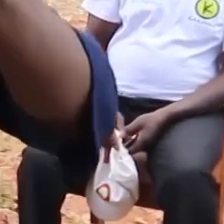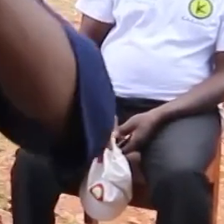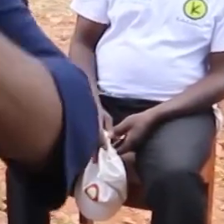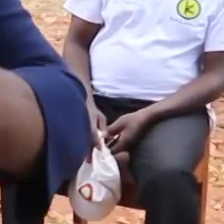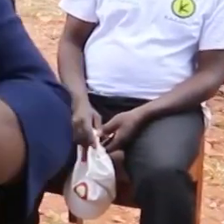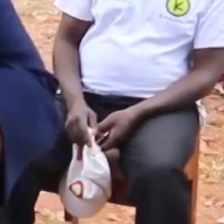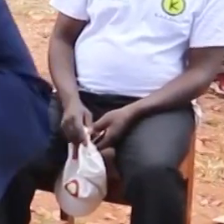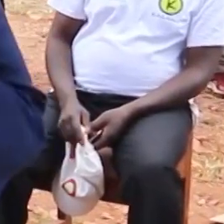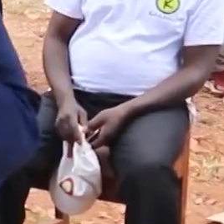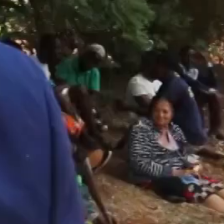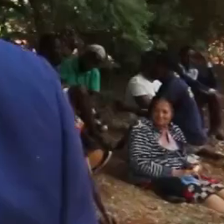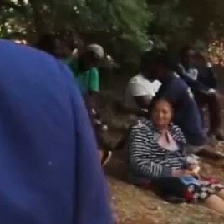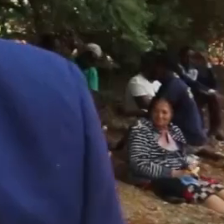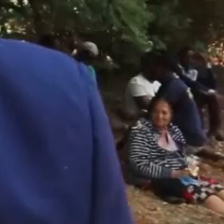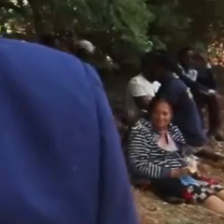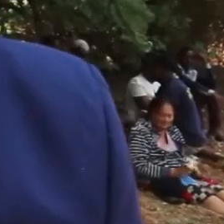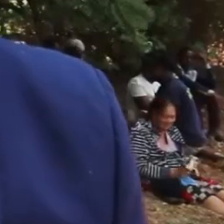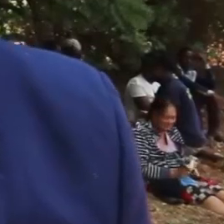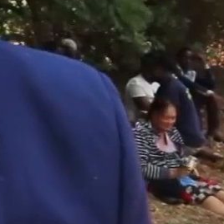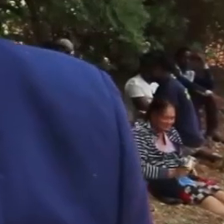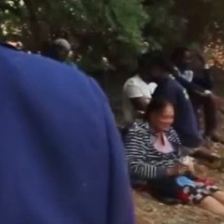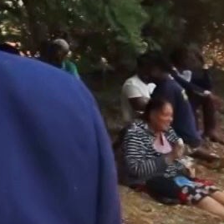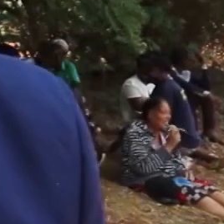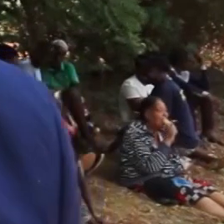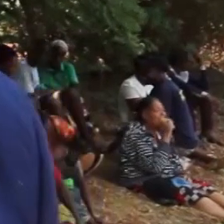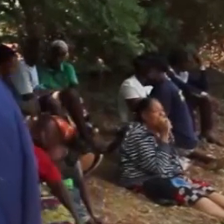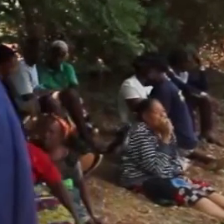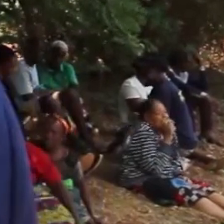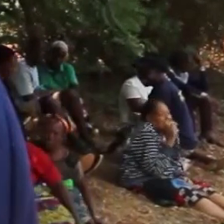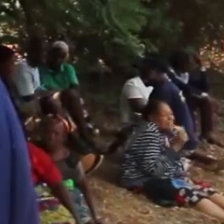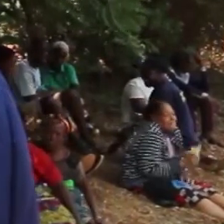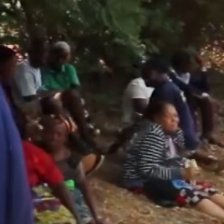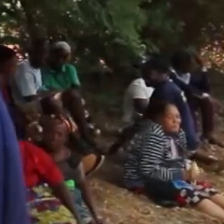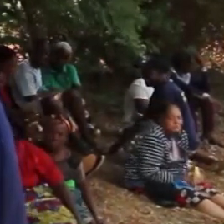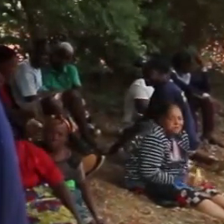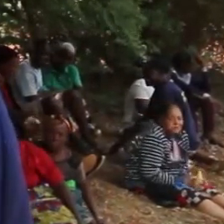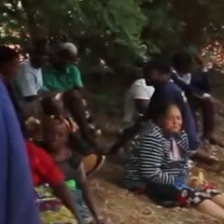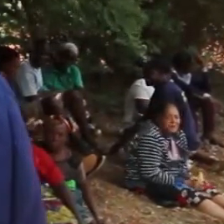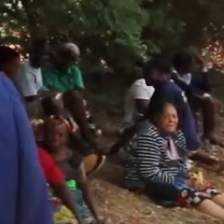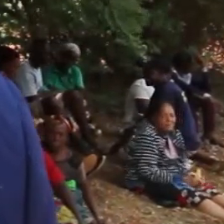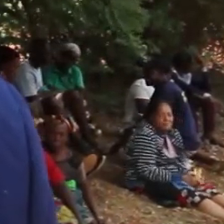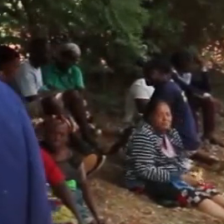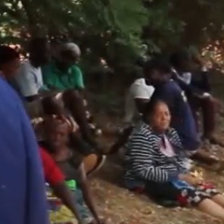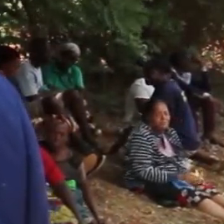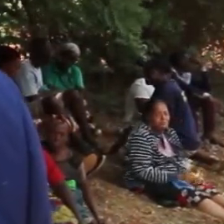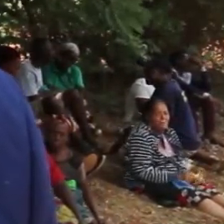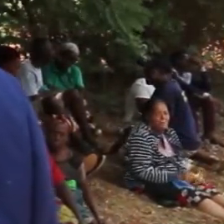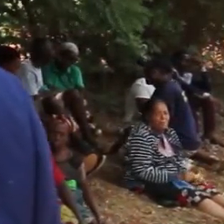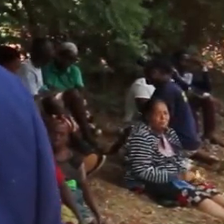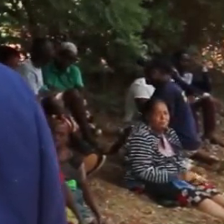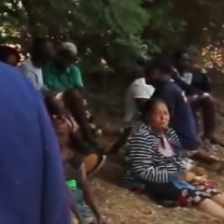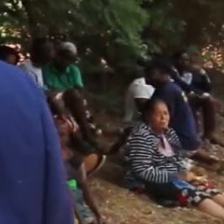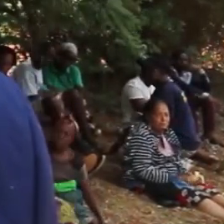hunger, hence the distribution. We are very thankful to the new Don government for giving